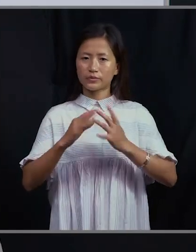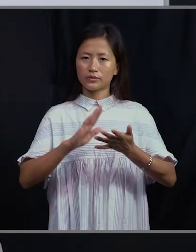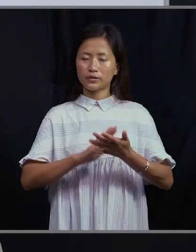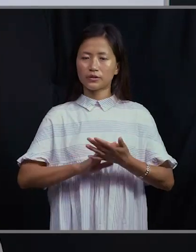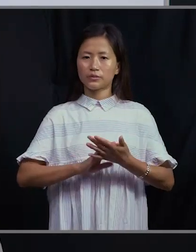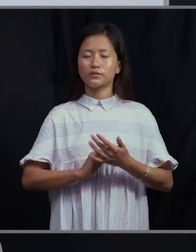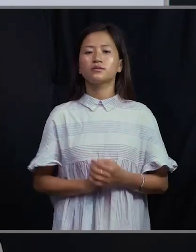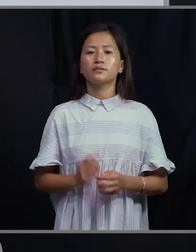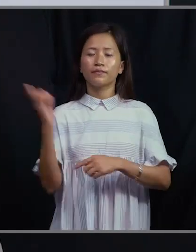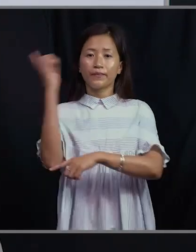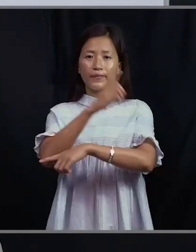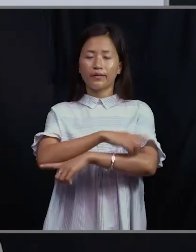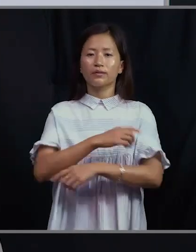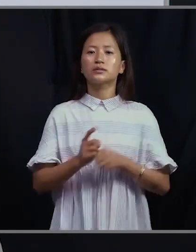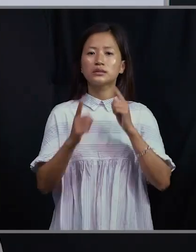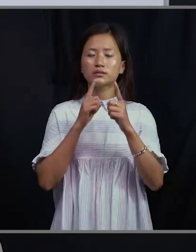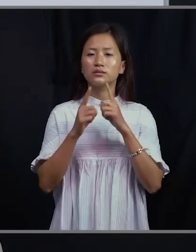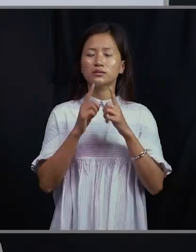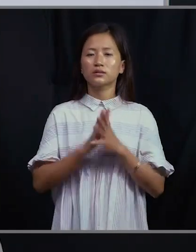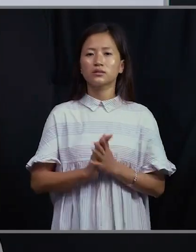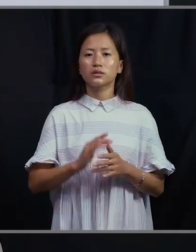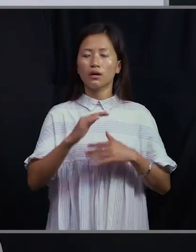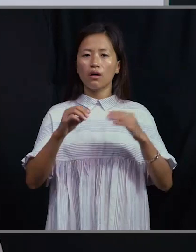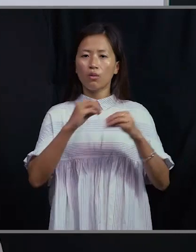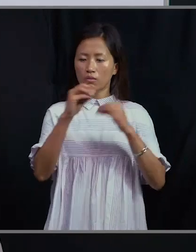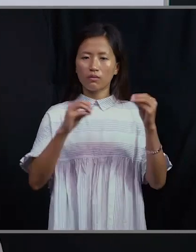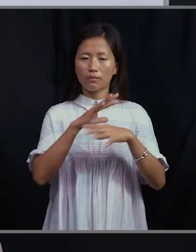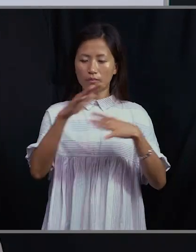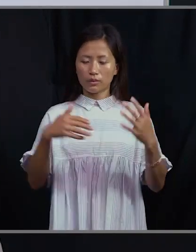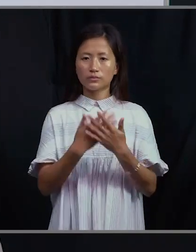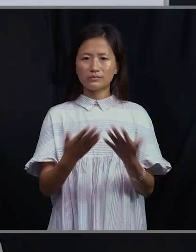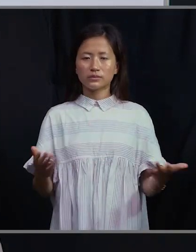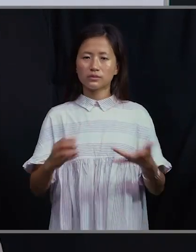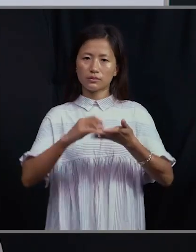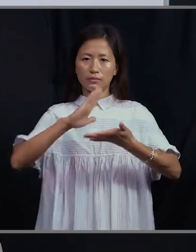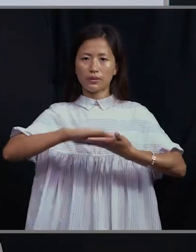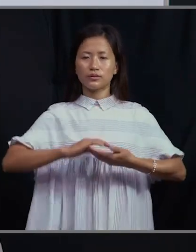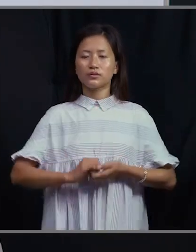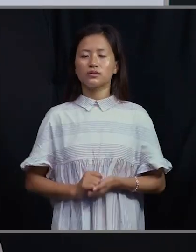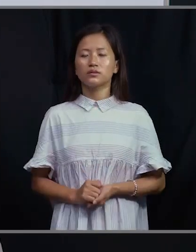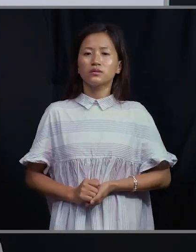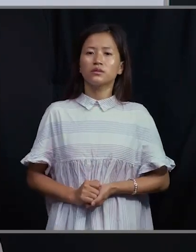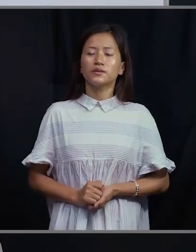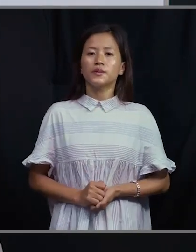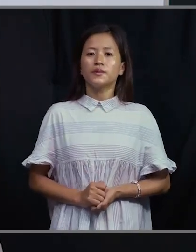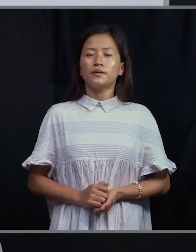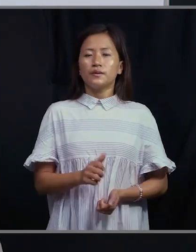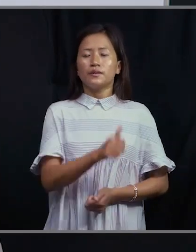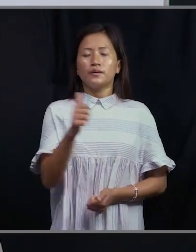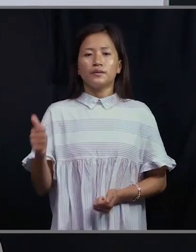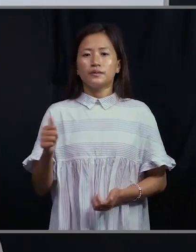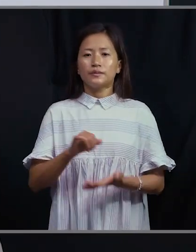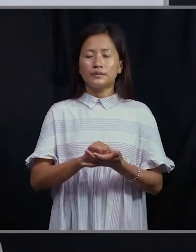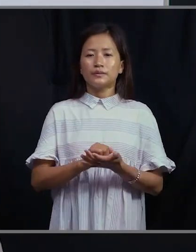day of the engagement, they discuss about the marriage and everything. Okay, and after that